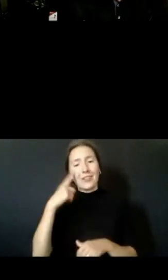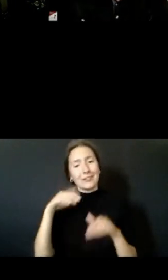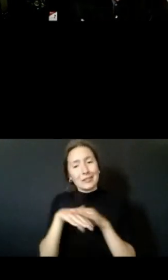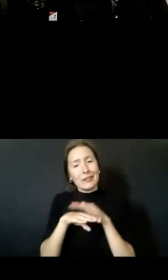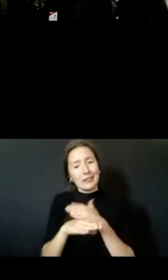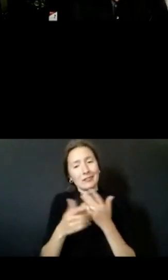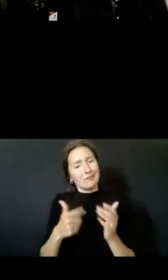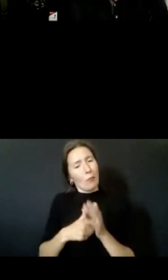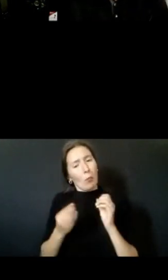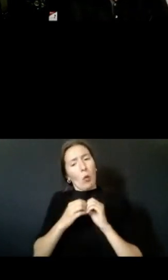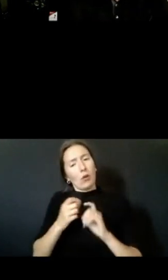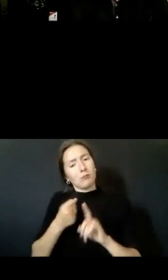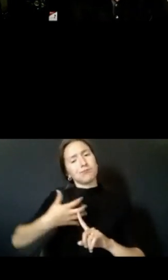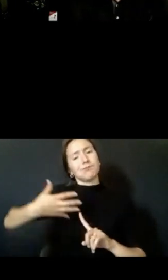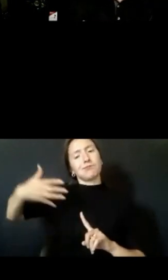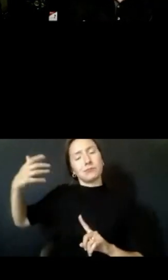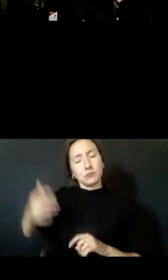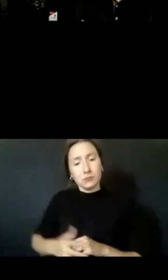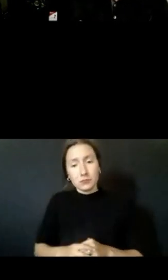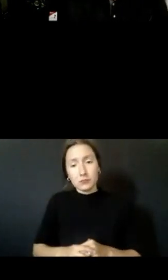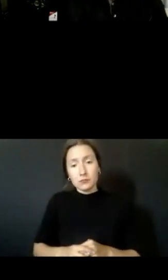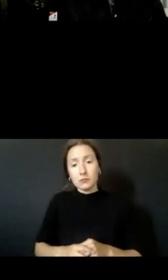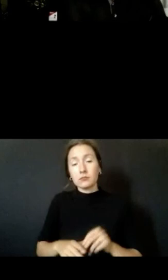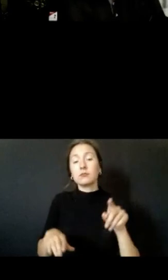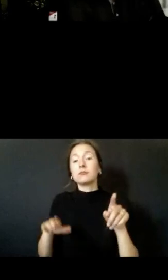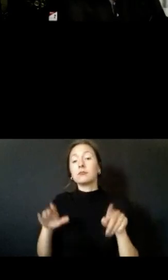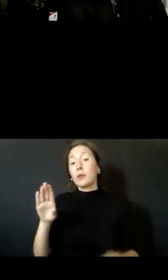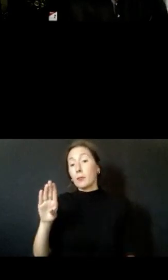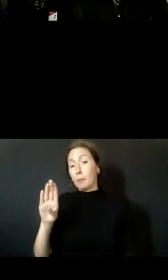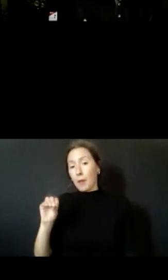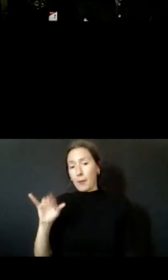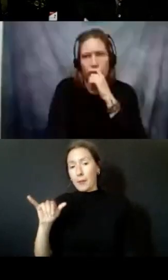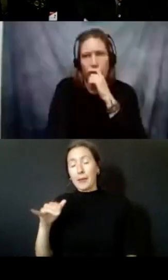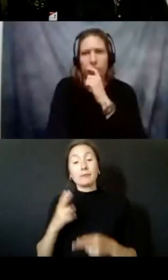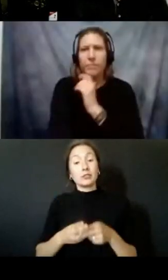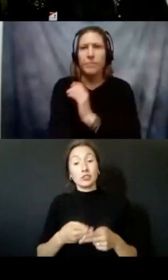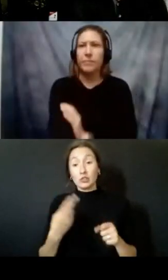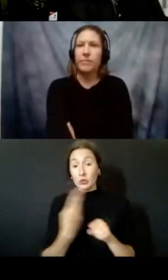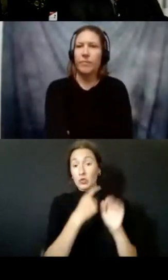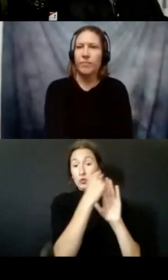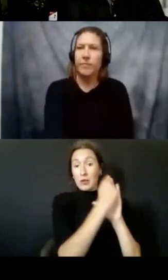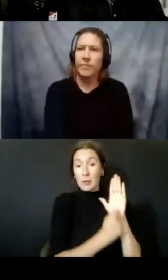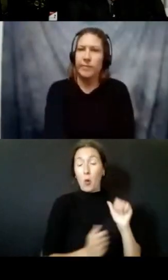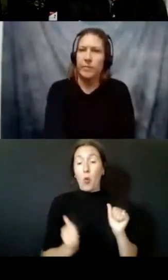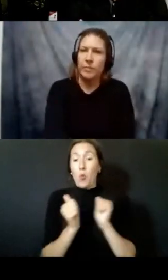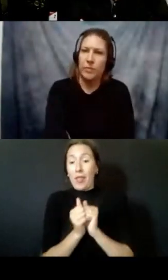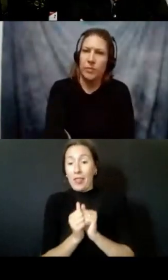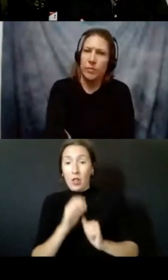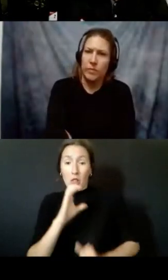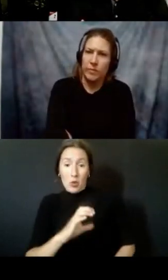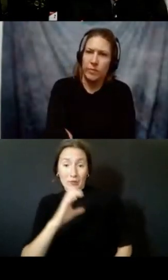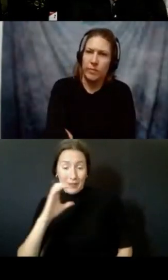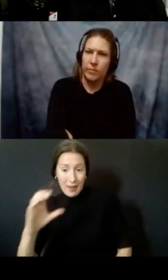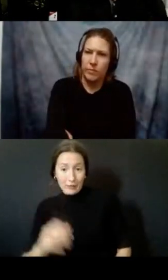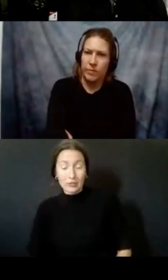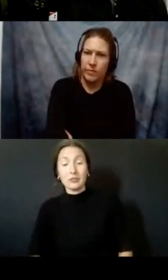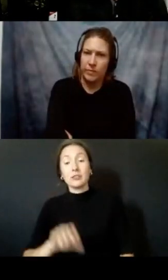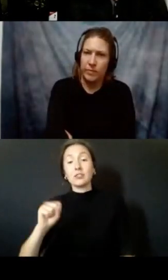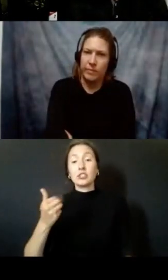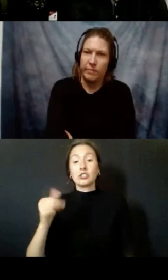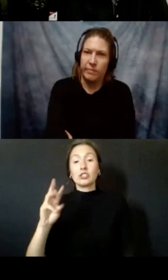here. Christina is saying that she learned that accessibility goes beyond adding closed captions. And then Mm-hmm. Bobby Vernon says